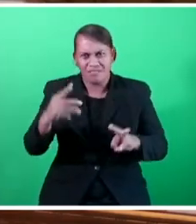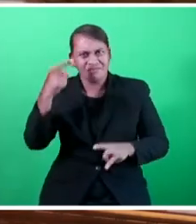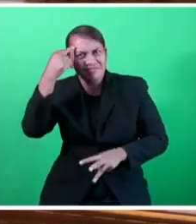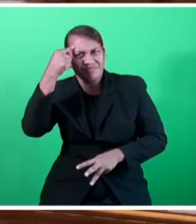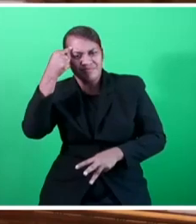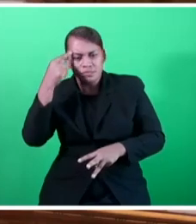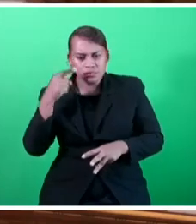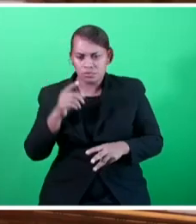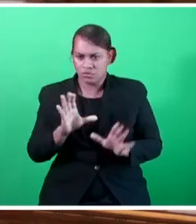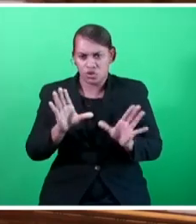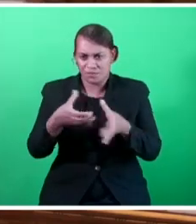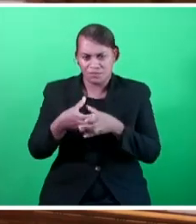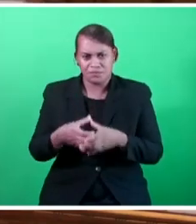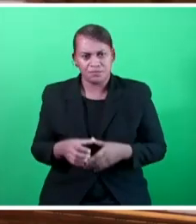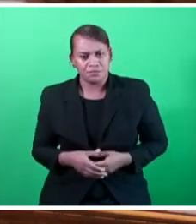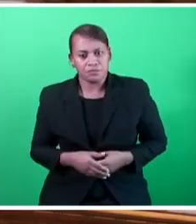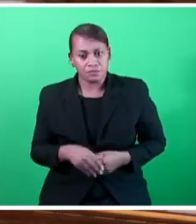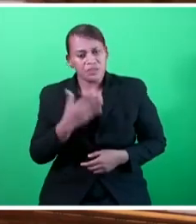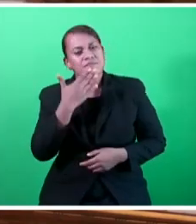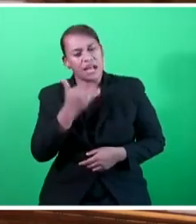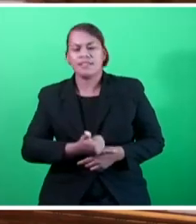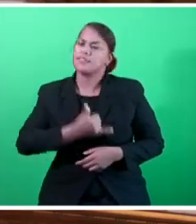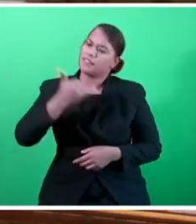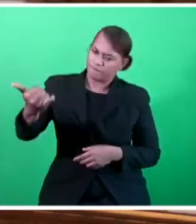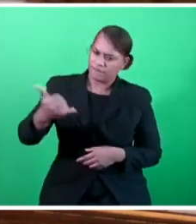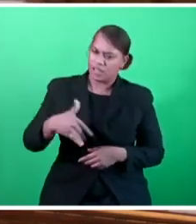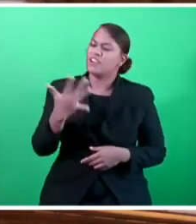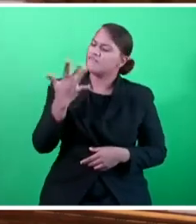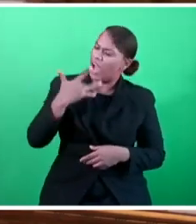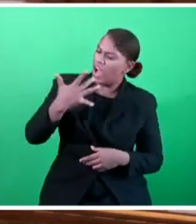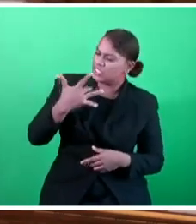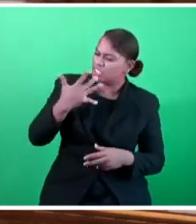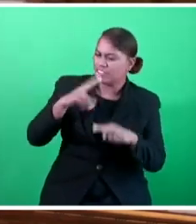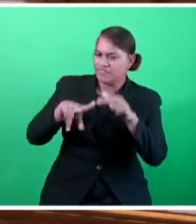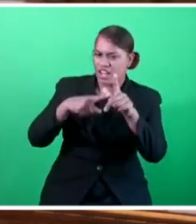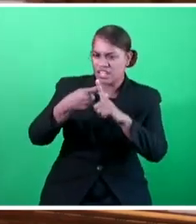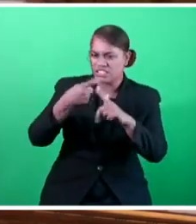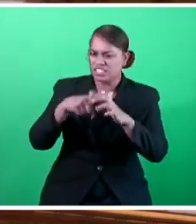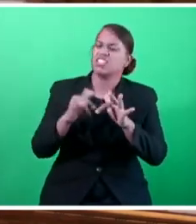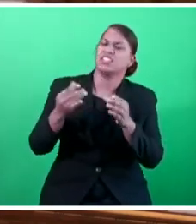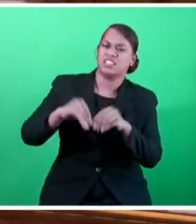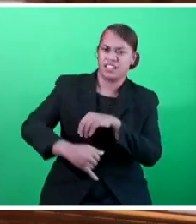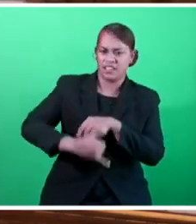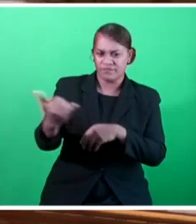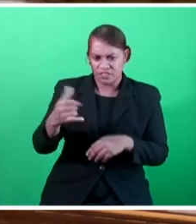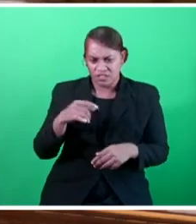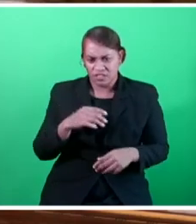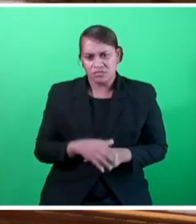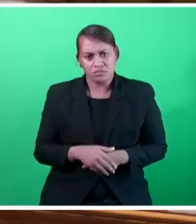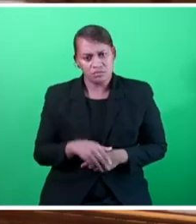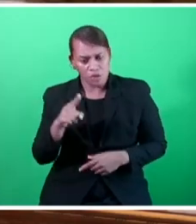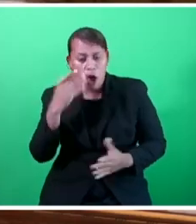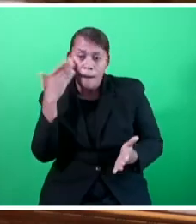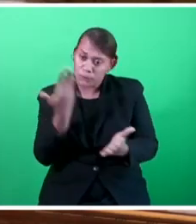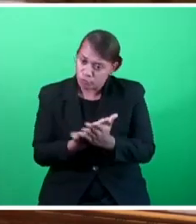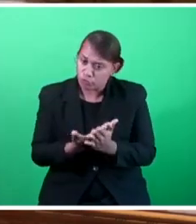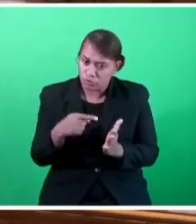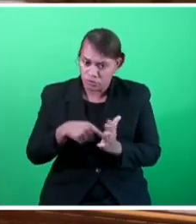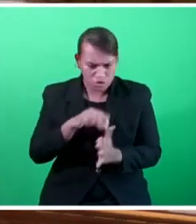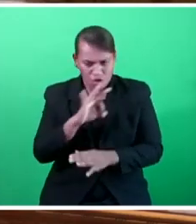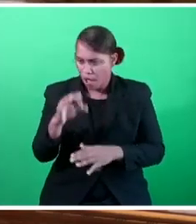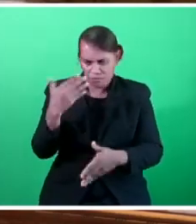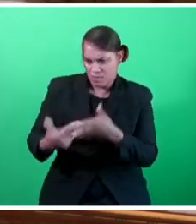she leave her fake sources in Lindaland, where facts don't matter and coronavirus blows in the southeast trade